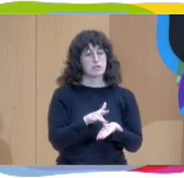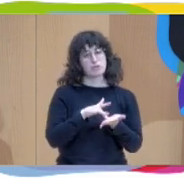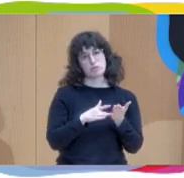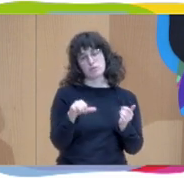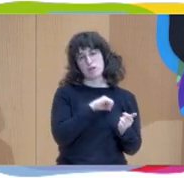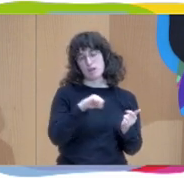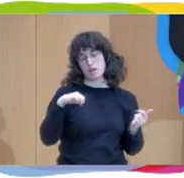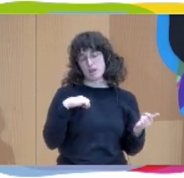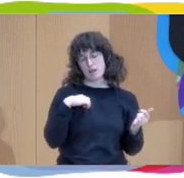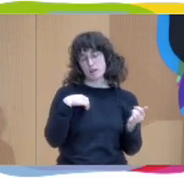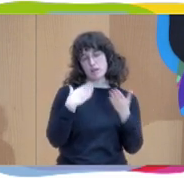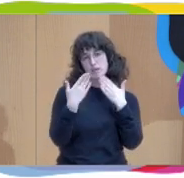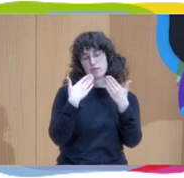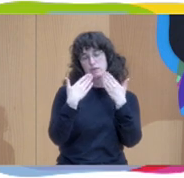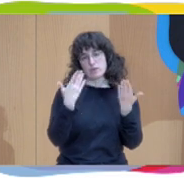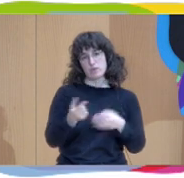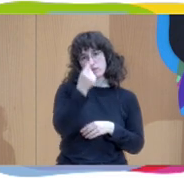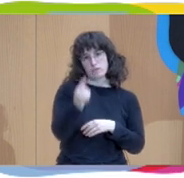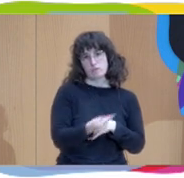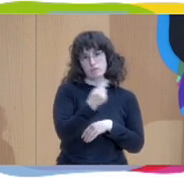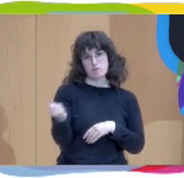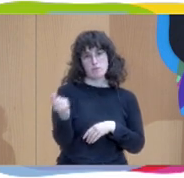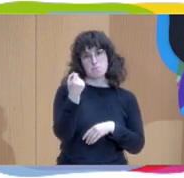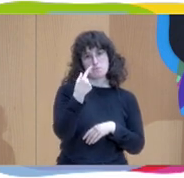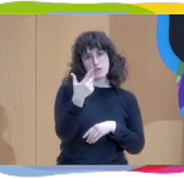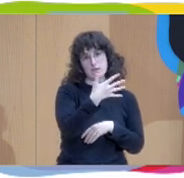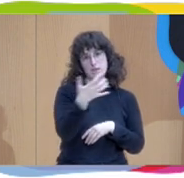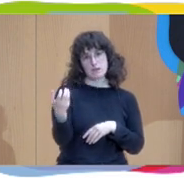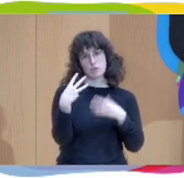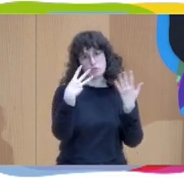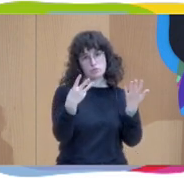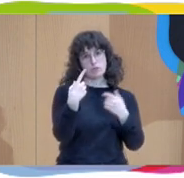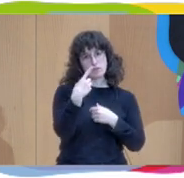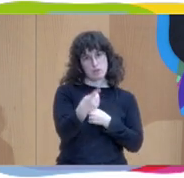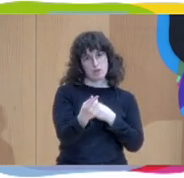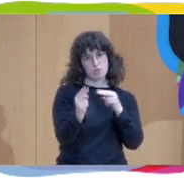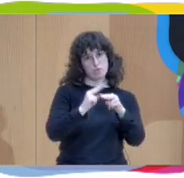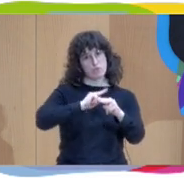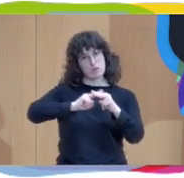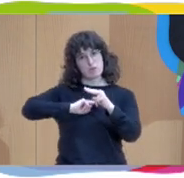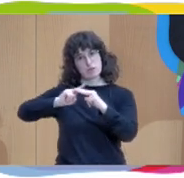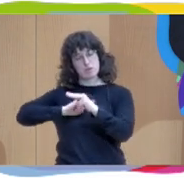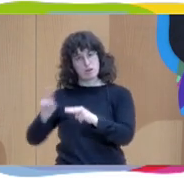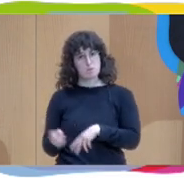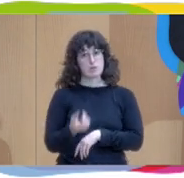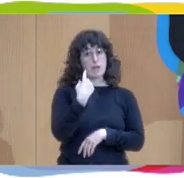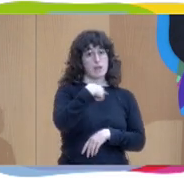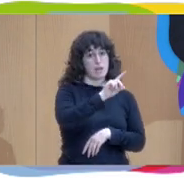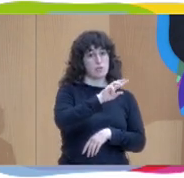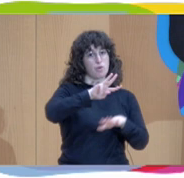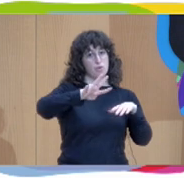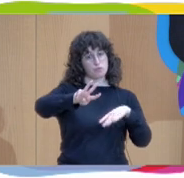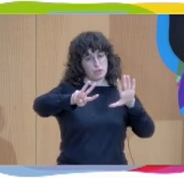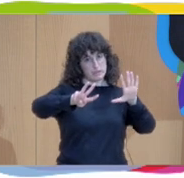responses. We have interviewed 182 participants, and in individual workshops have been